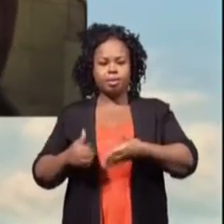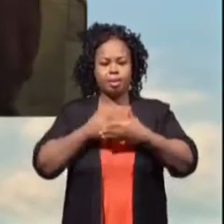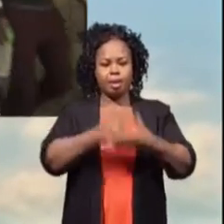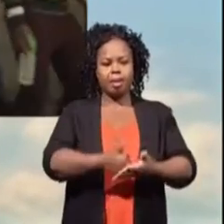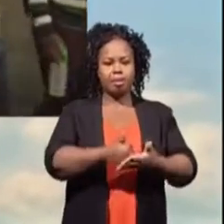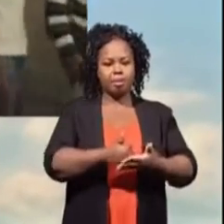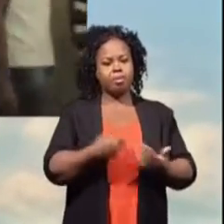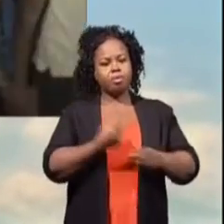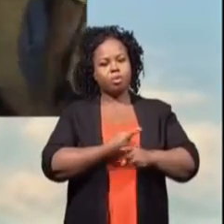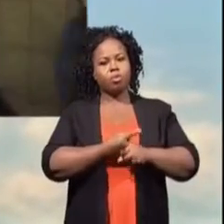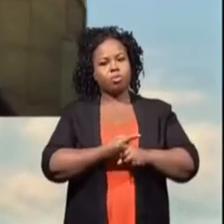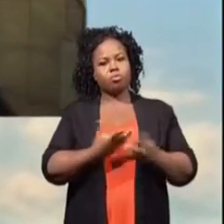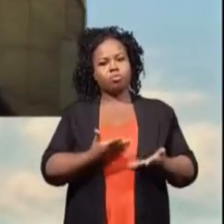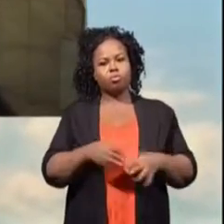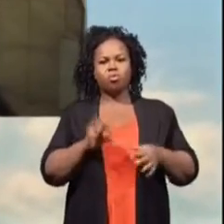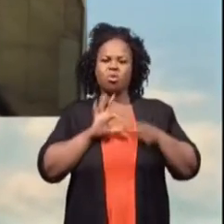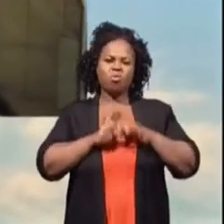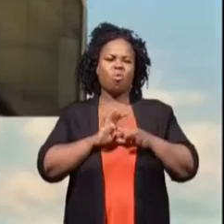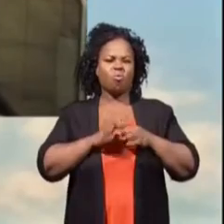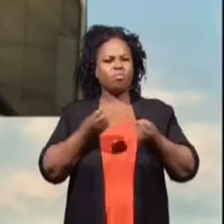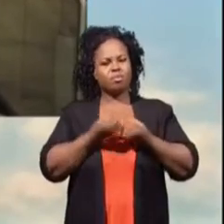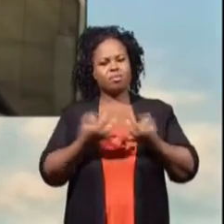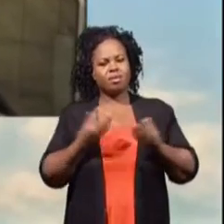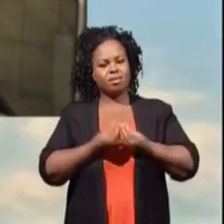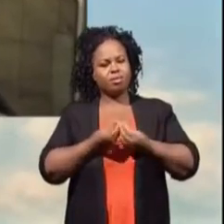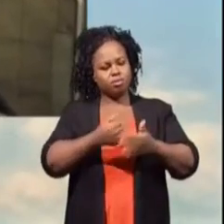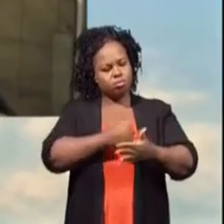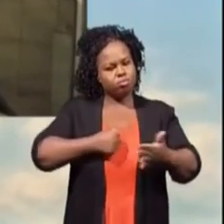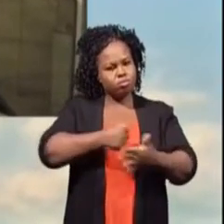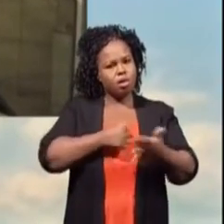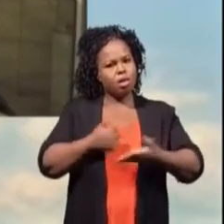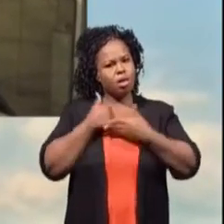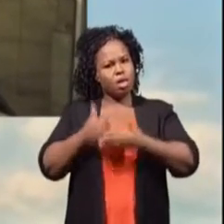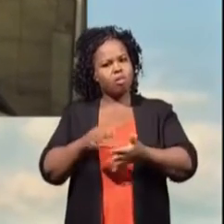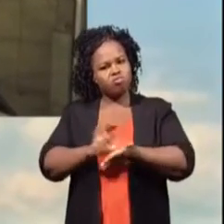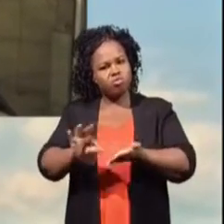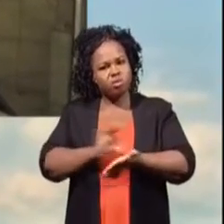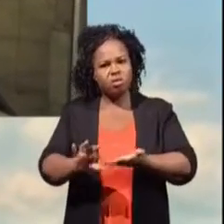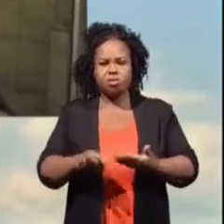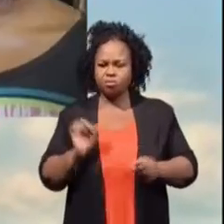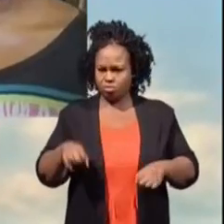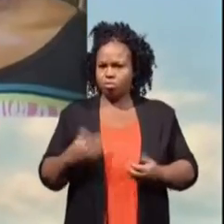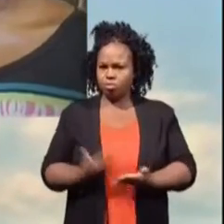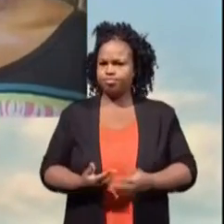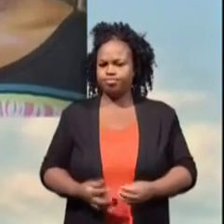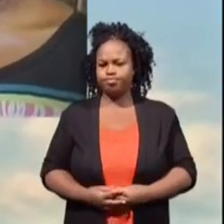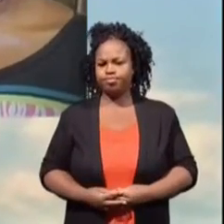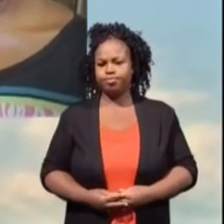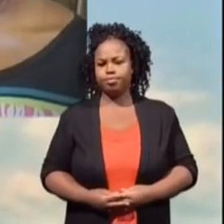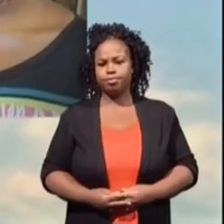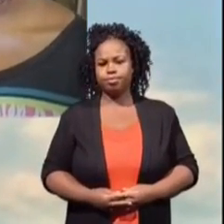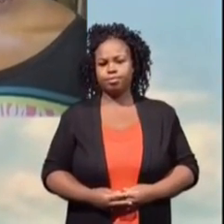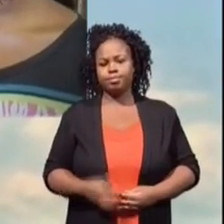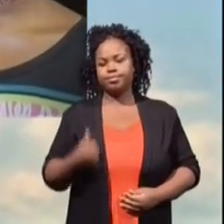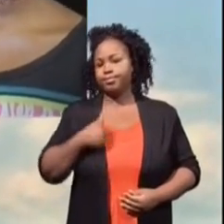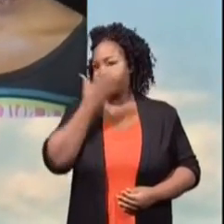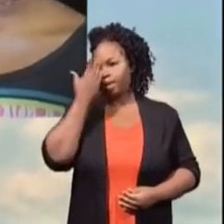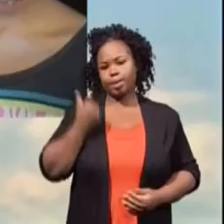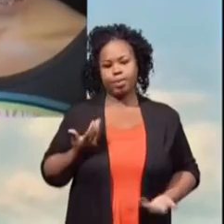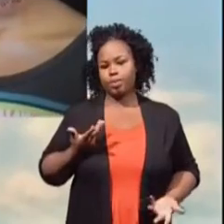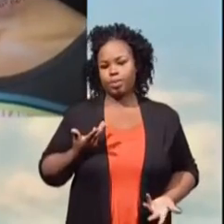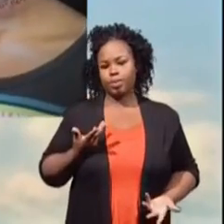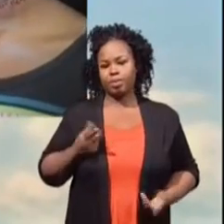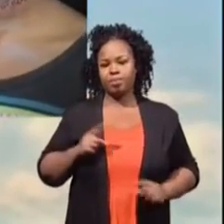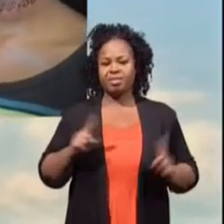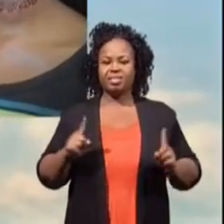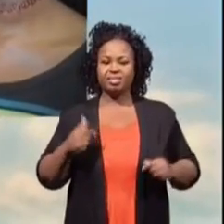lena I can also help her vele go like ke muthuse ko ntlung ka ntsho tsa o tshwana le bo khuphega go cleaner and stuff. I just do, I don't